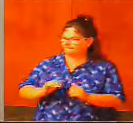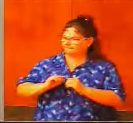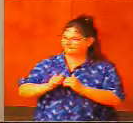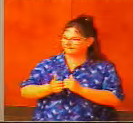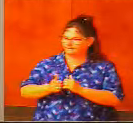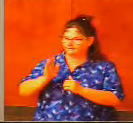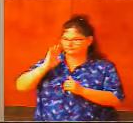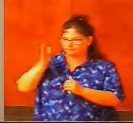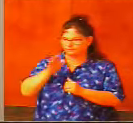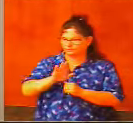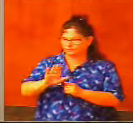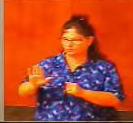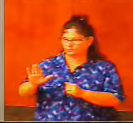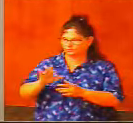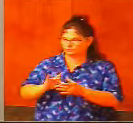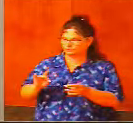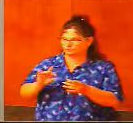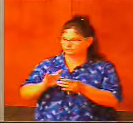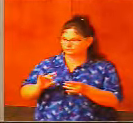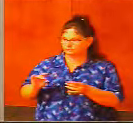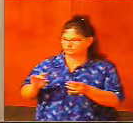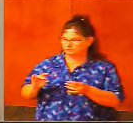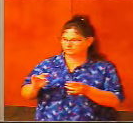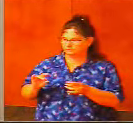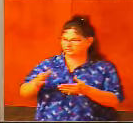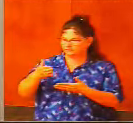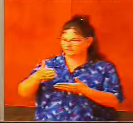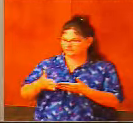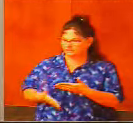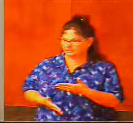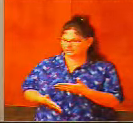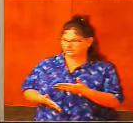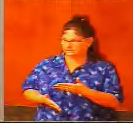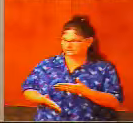How will your story end?